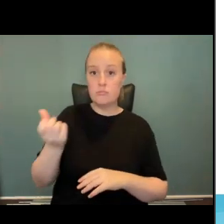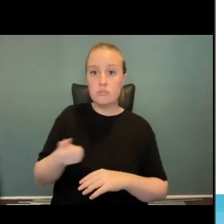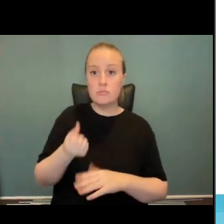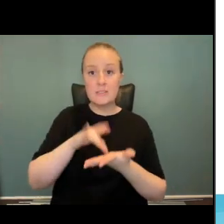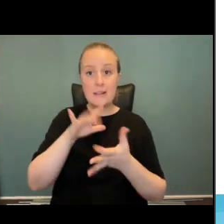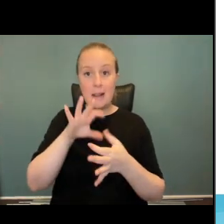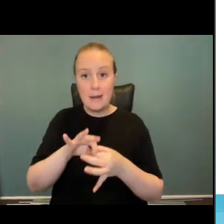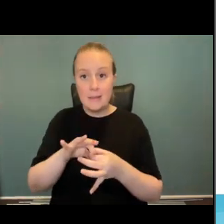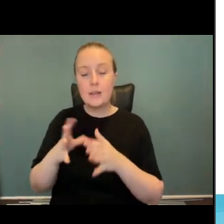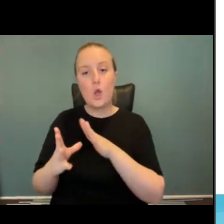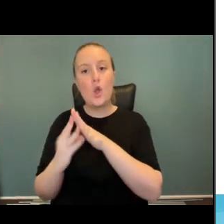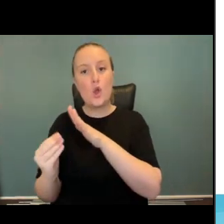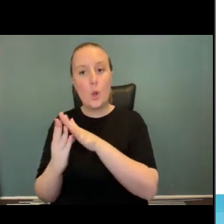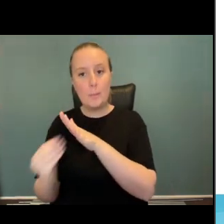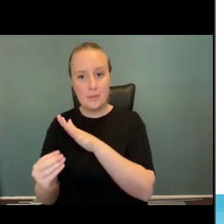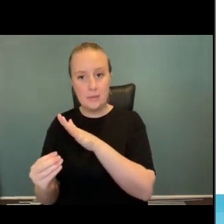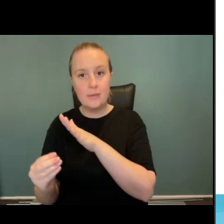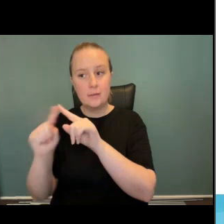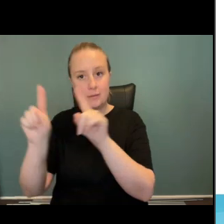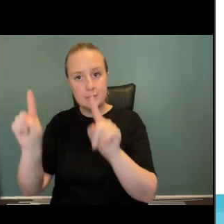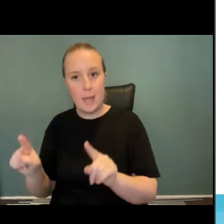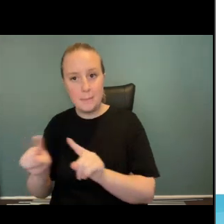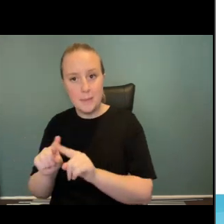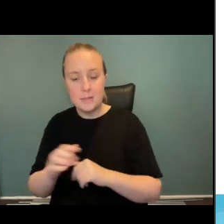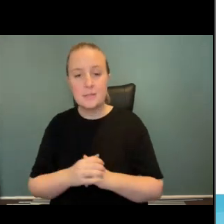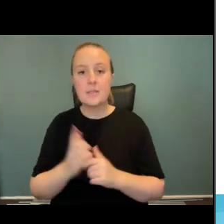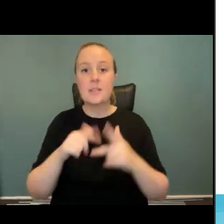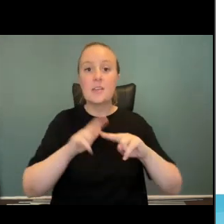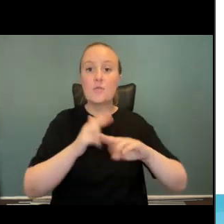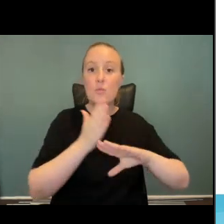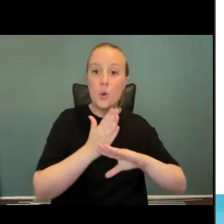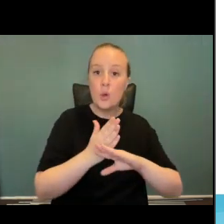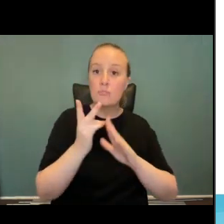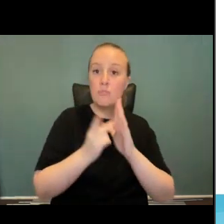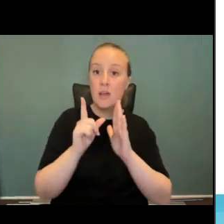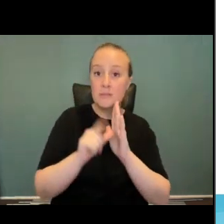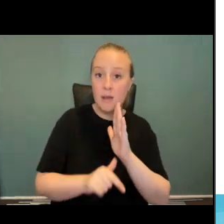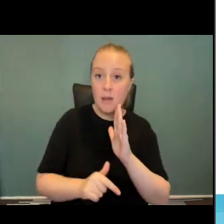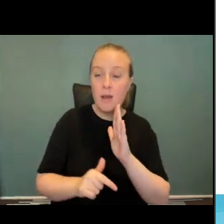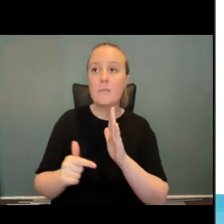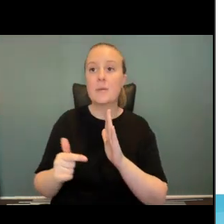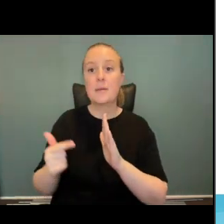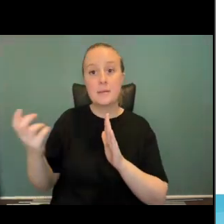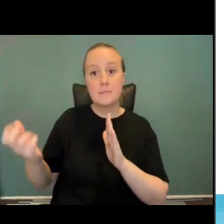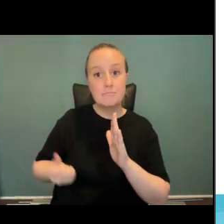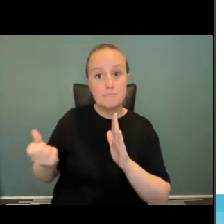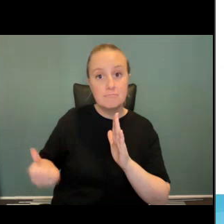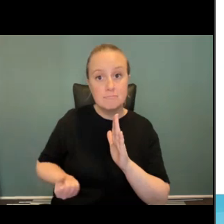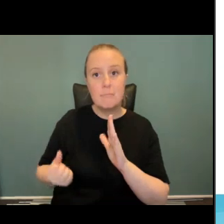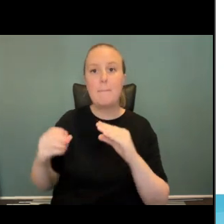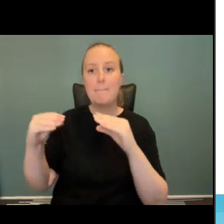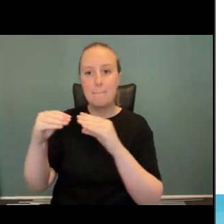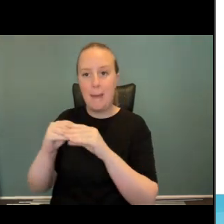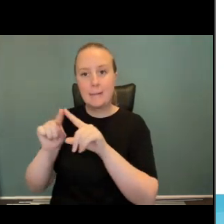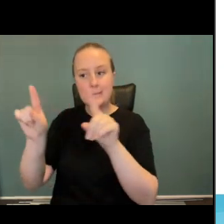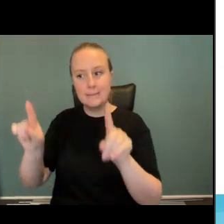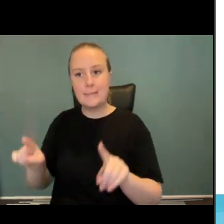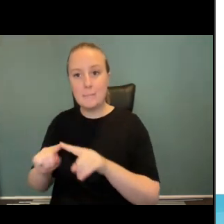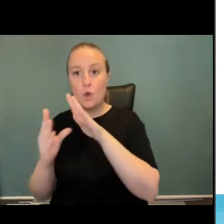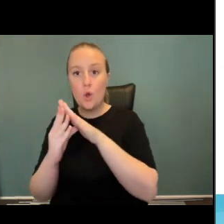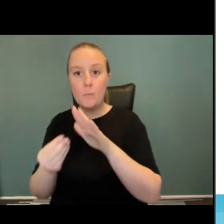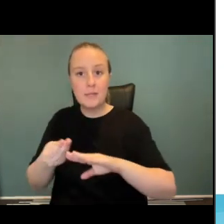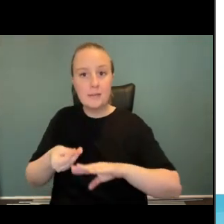we would need copies of their bank account statements or their pay slips. And then if applying for child support and